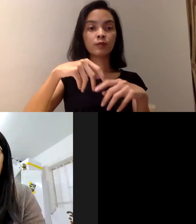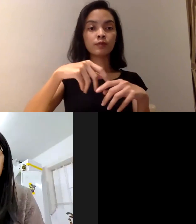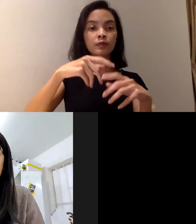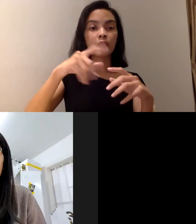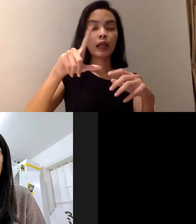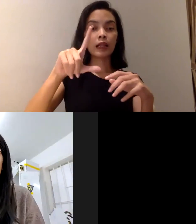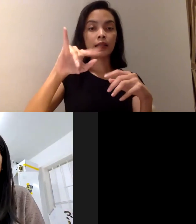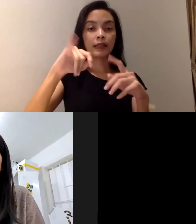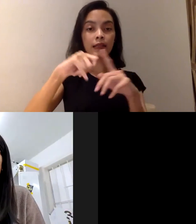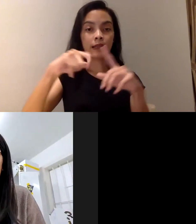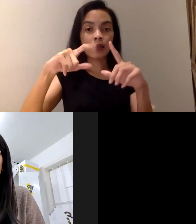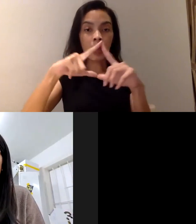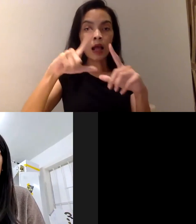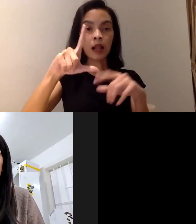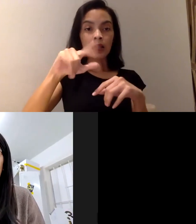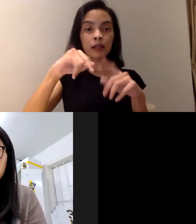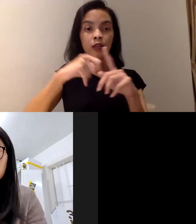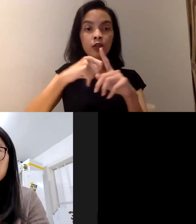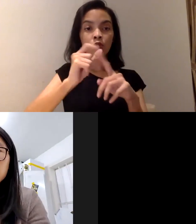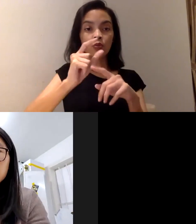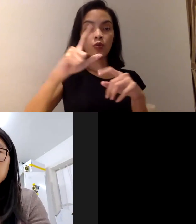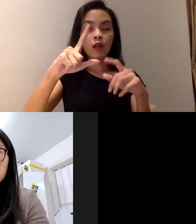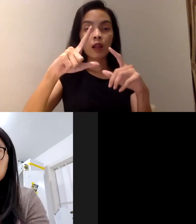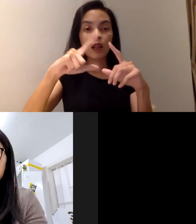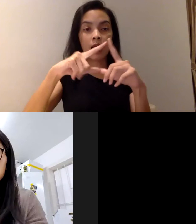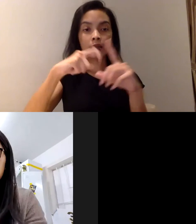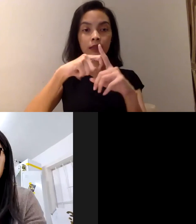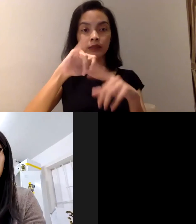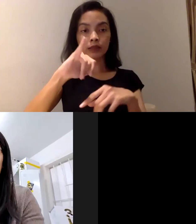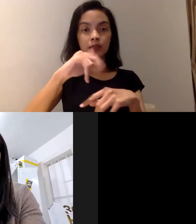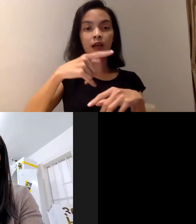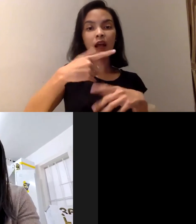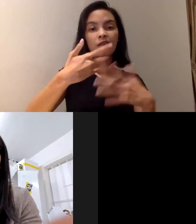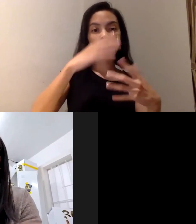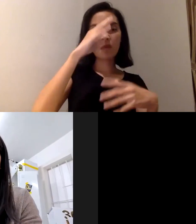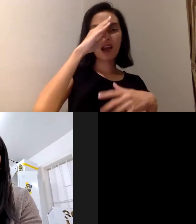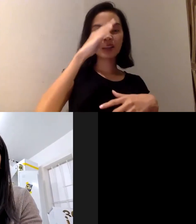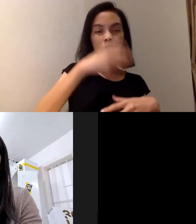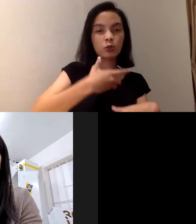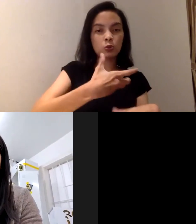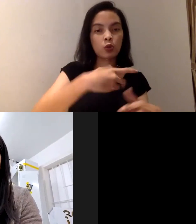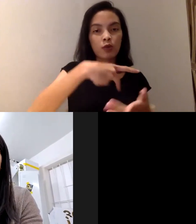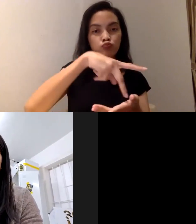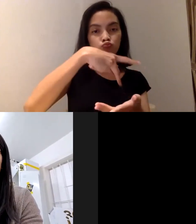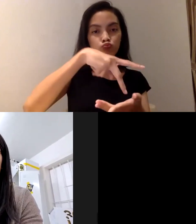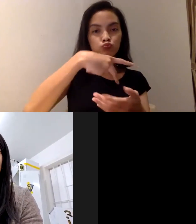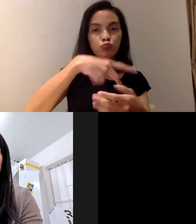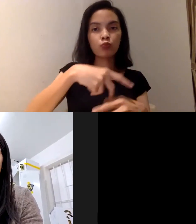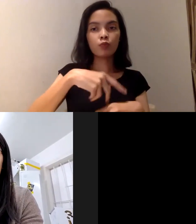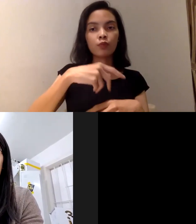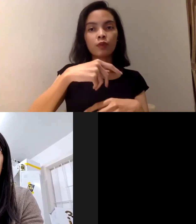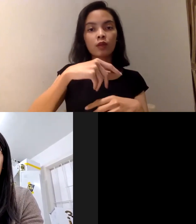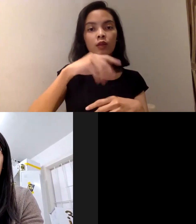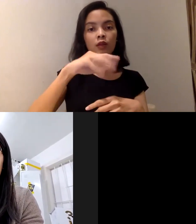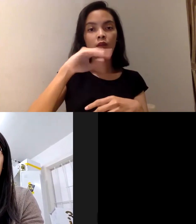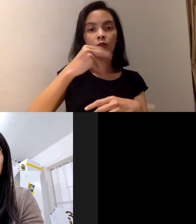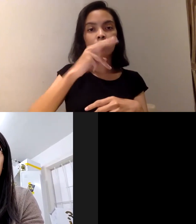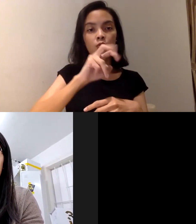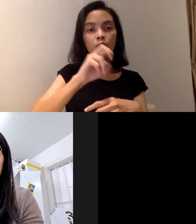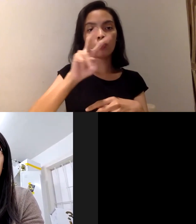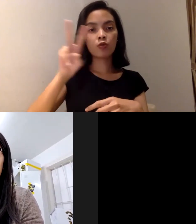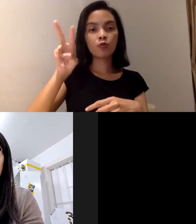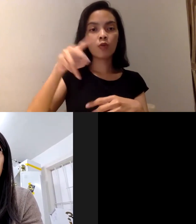Liku Laki, or Makassar is a city for football fans. The film was selected at the 2022 Sundance Film